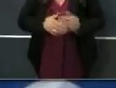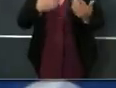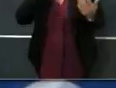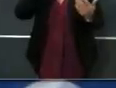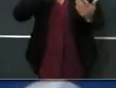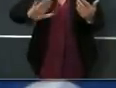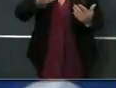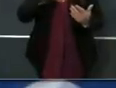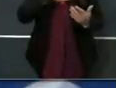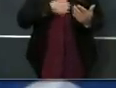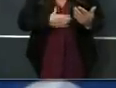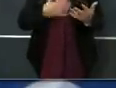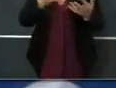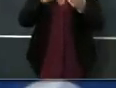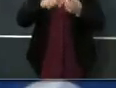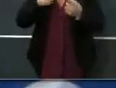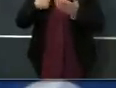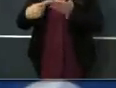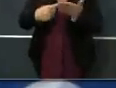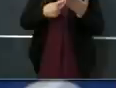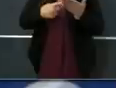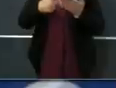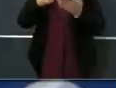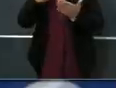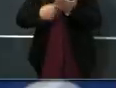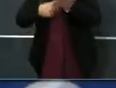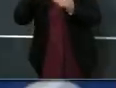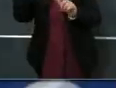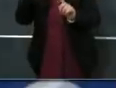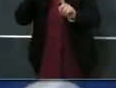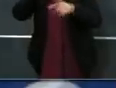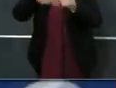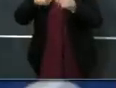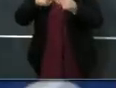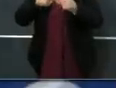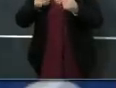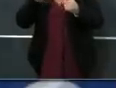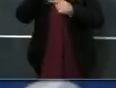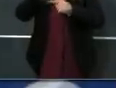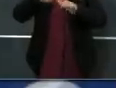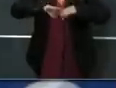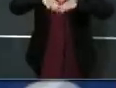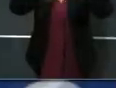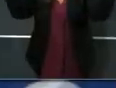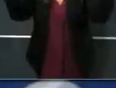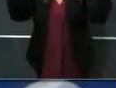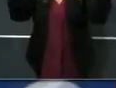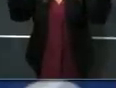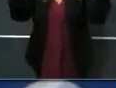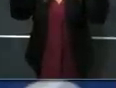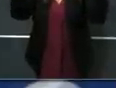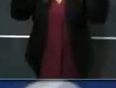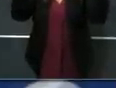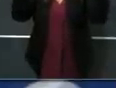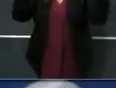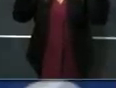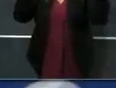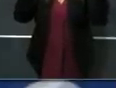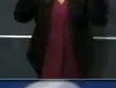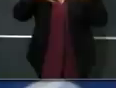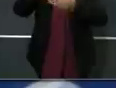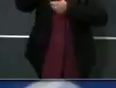robust conversations about reopening, and know that we are committed to sharing in a transparent way